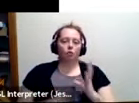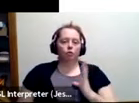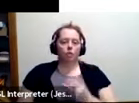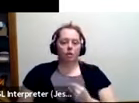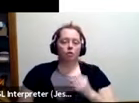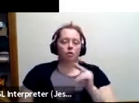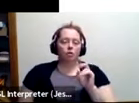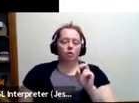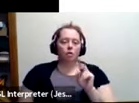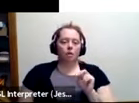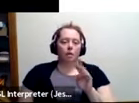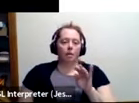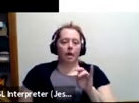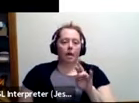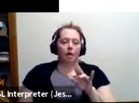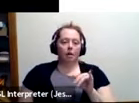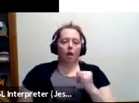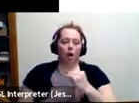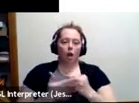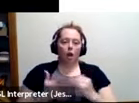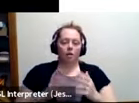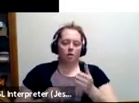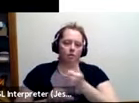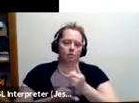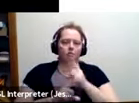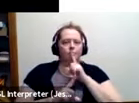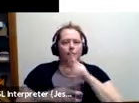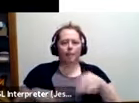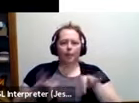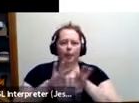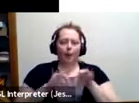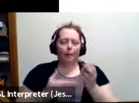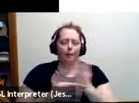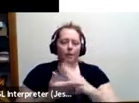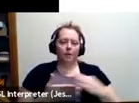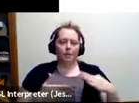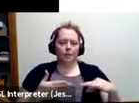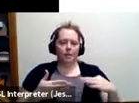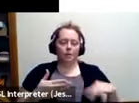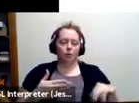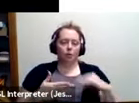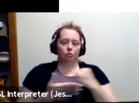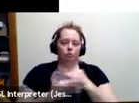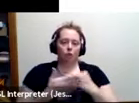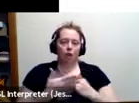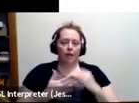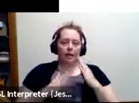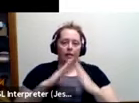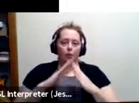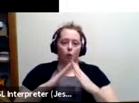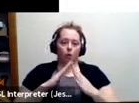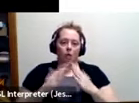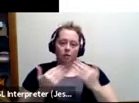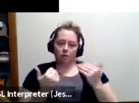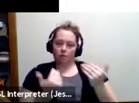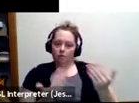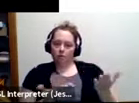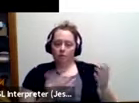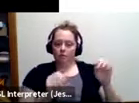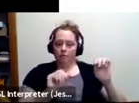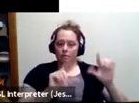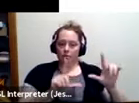are an important, very, very important part of Pittsburgh's arts community. As you can see, we have